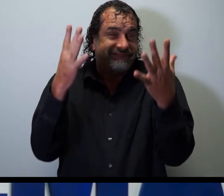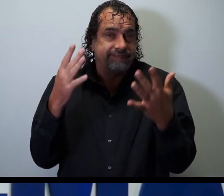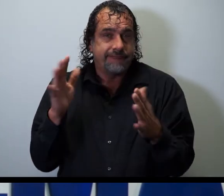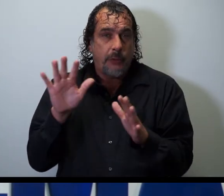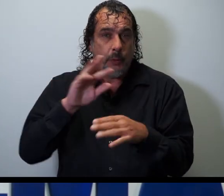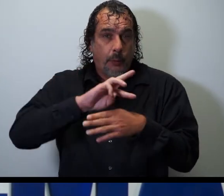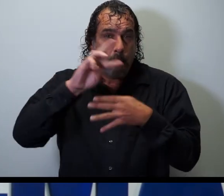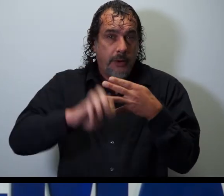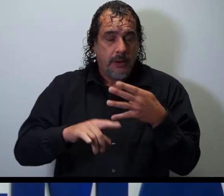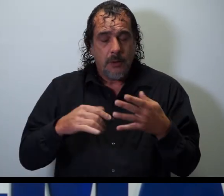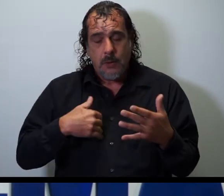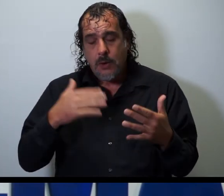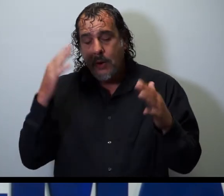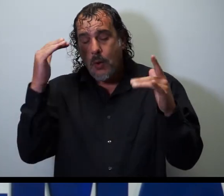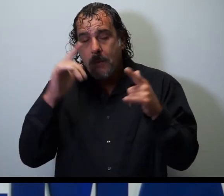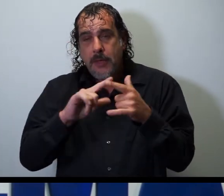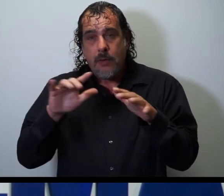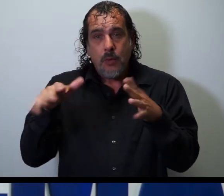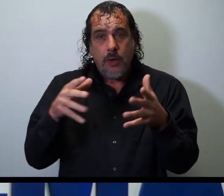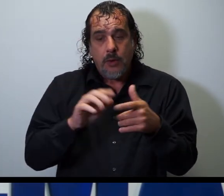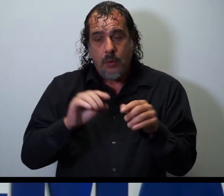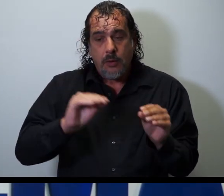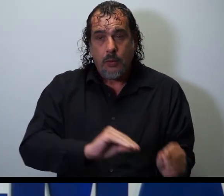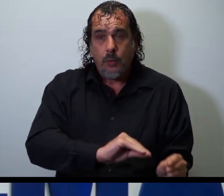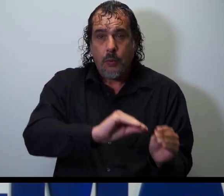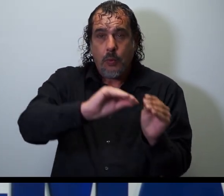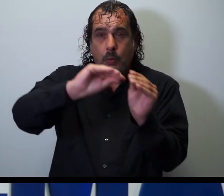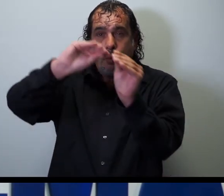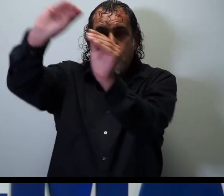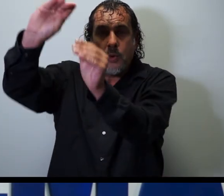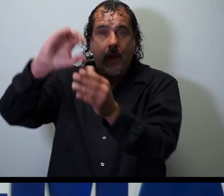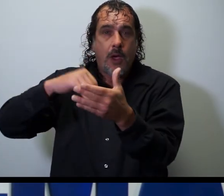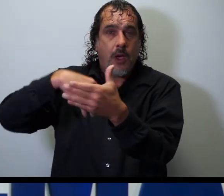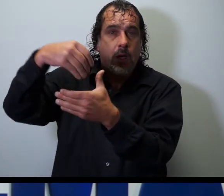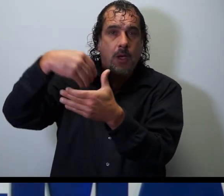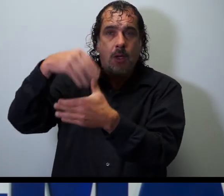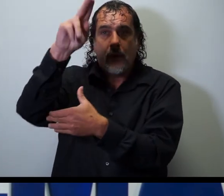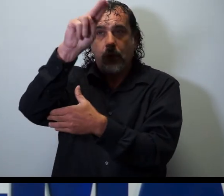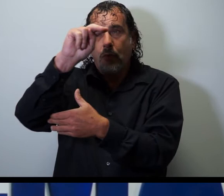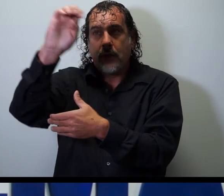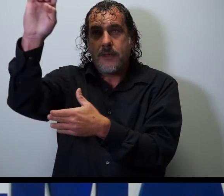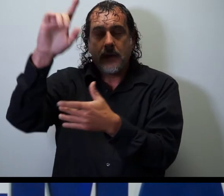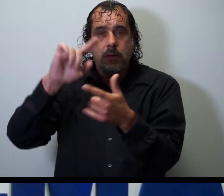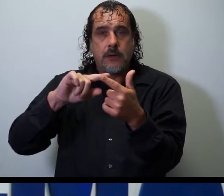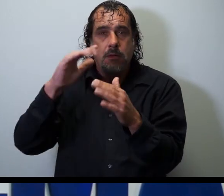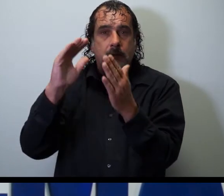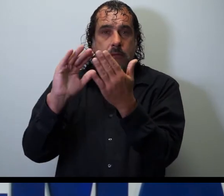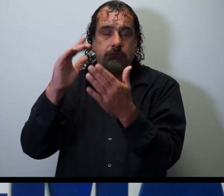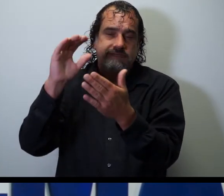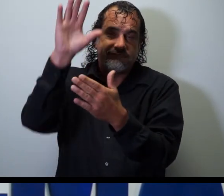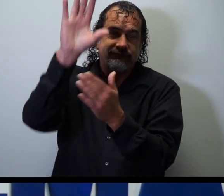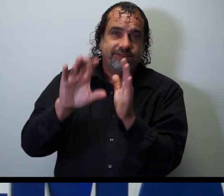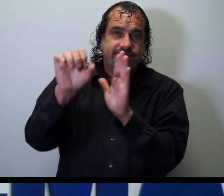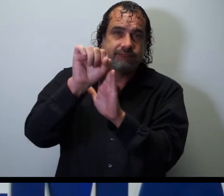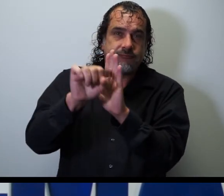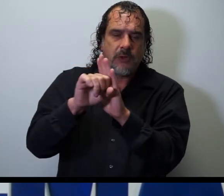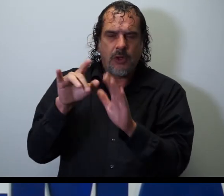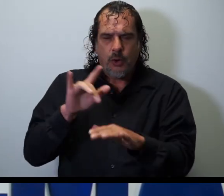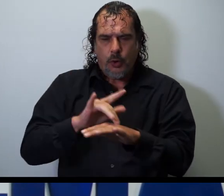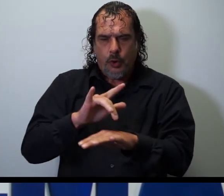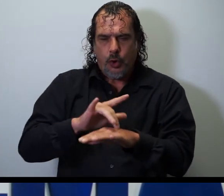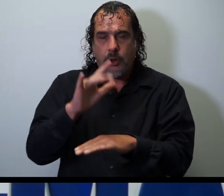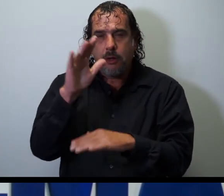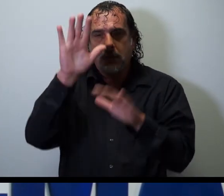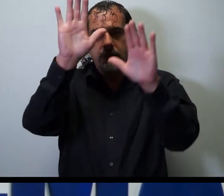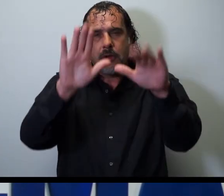weekend. We hope that the weather system will begin to move out to the very northeastern portion of the state of Mississippi sometime